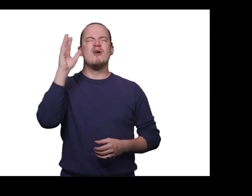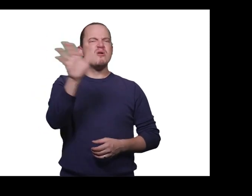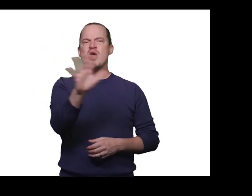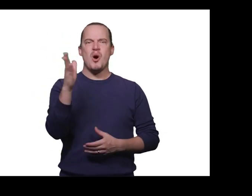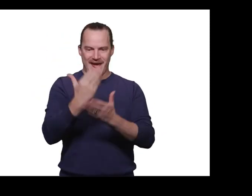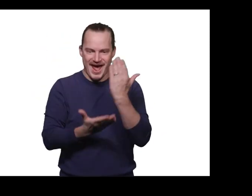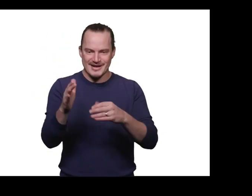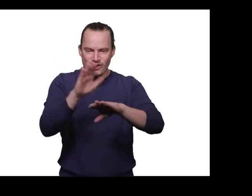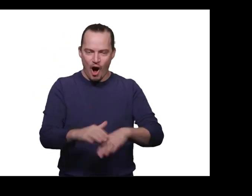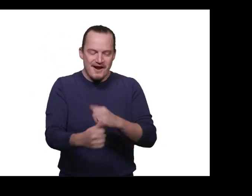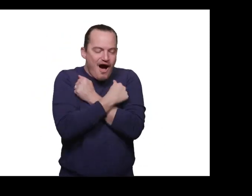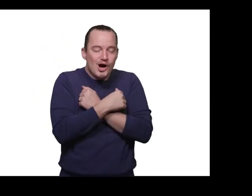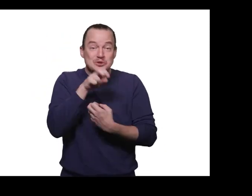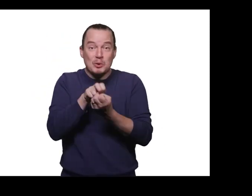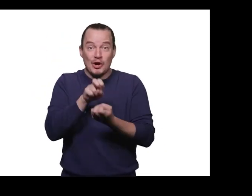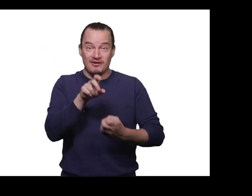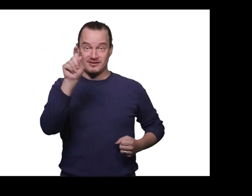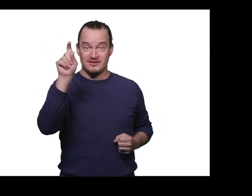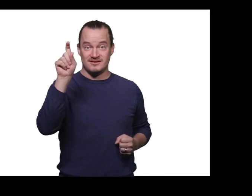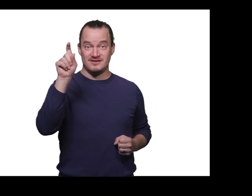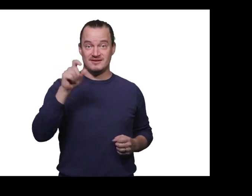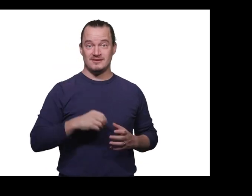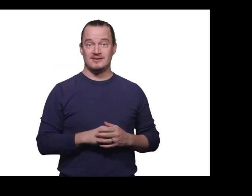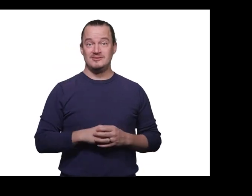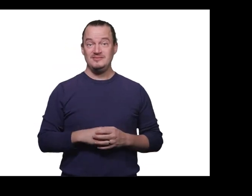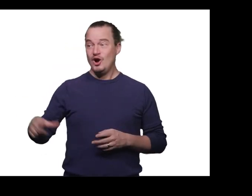like getting to hug a squirrel. Mm-hmm.